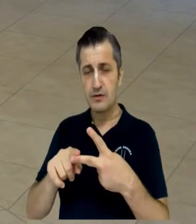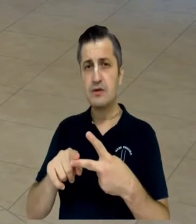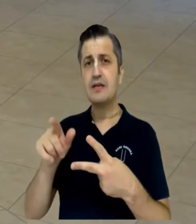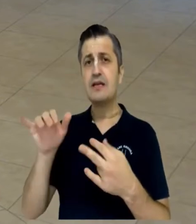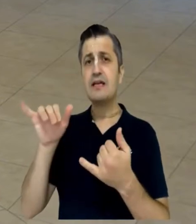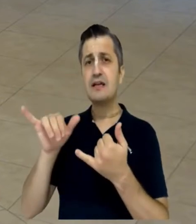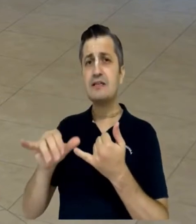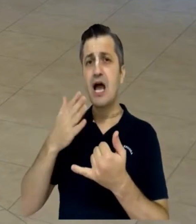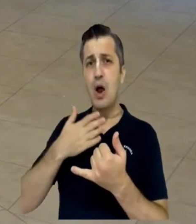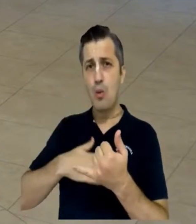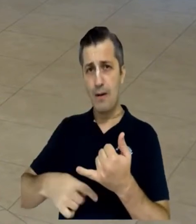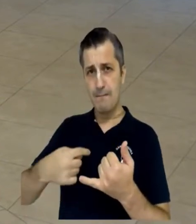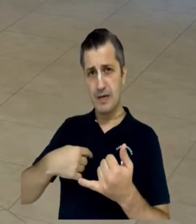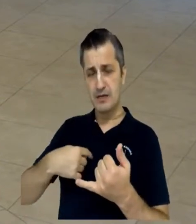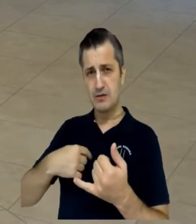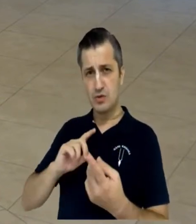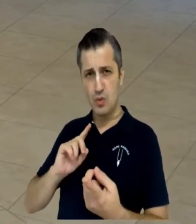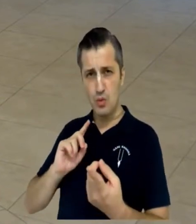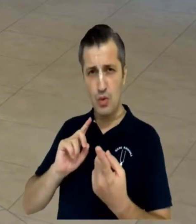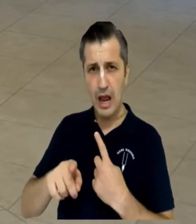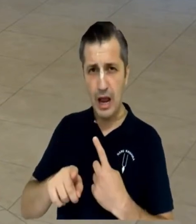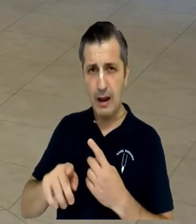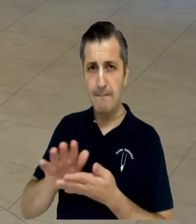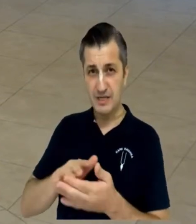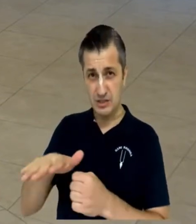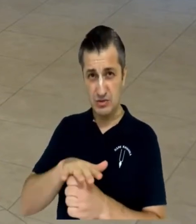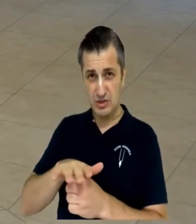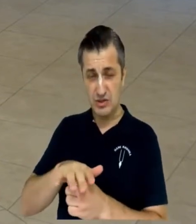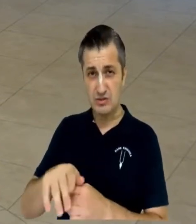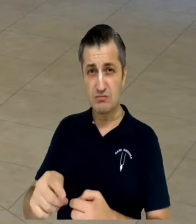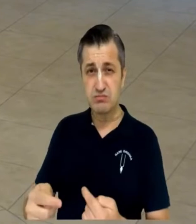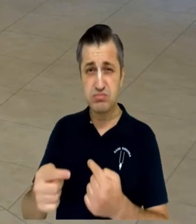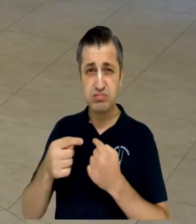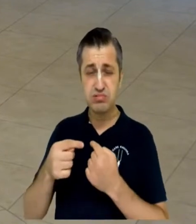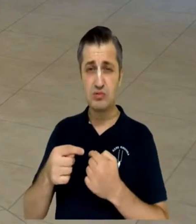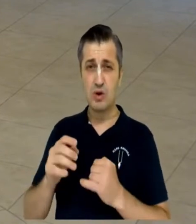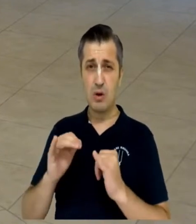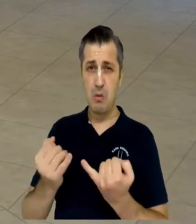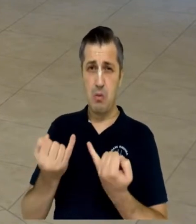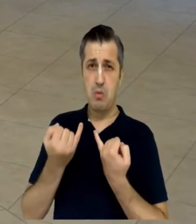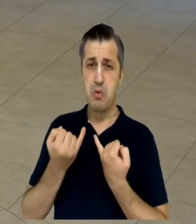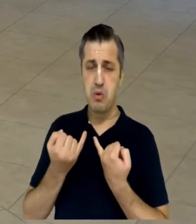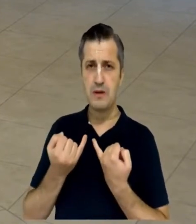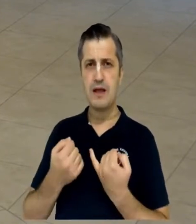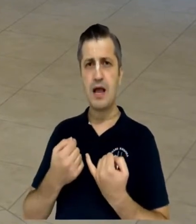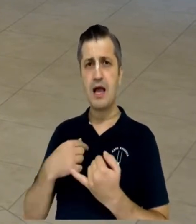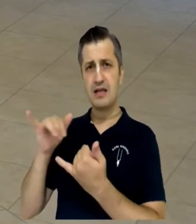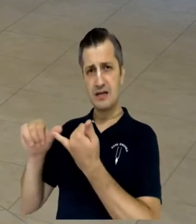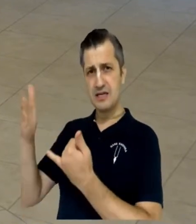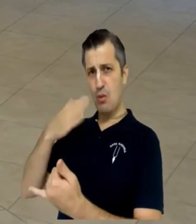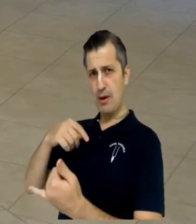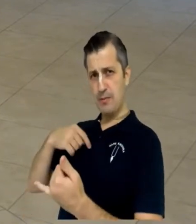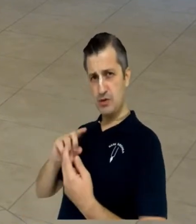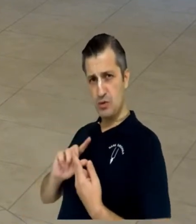this situation? So those are two very, very good questions, and immediately that will put such a situation back into perspective, and